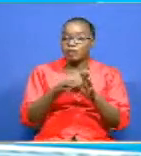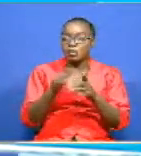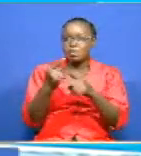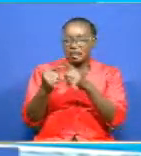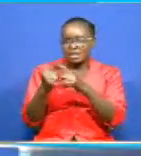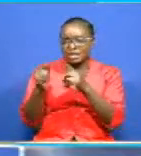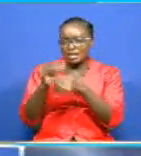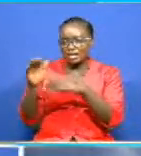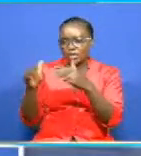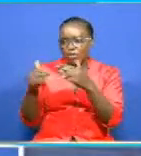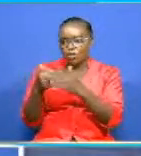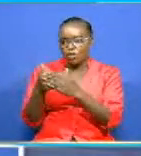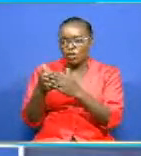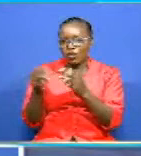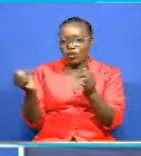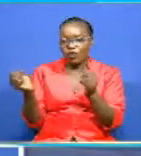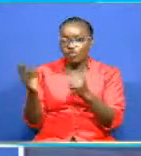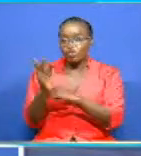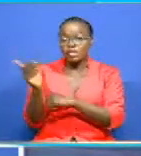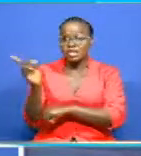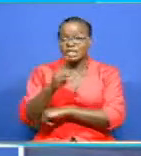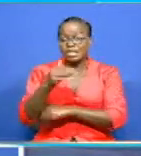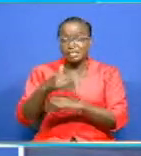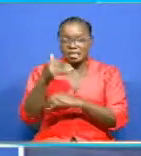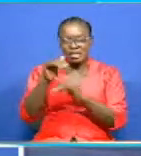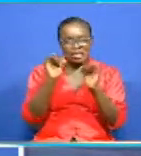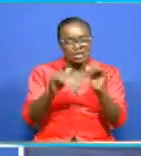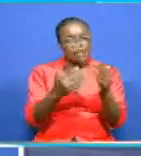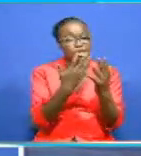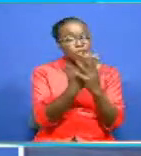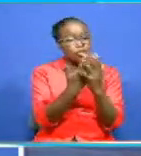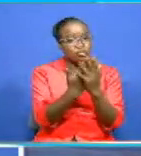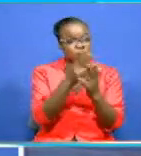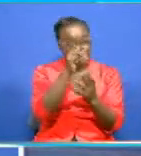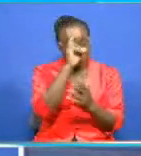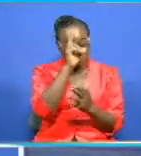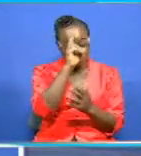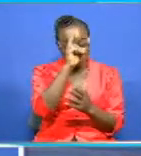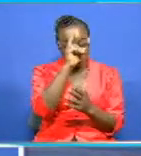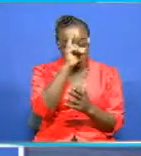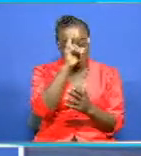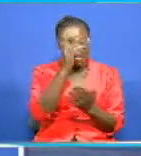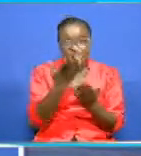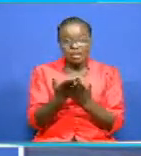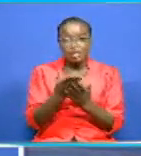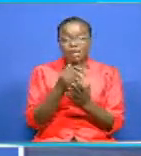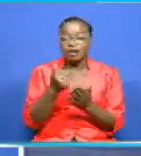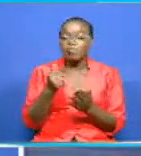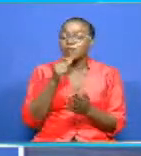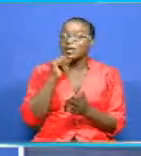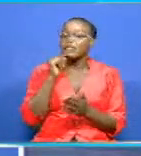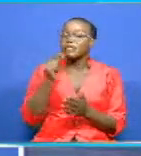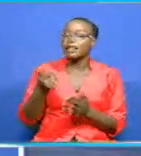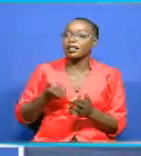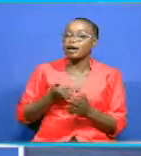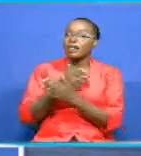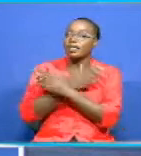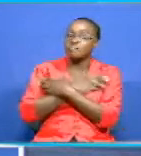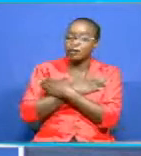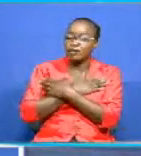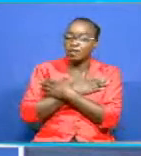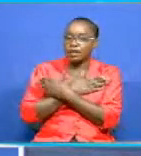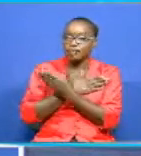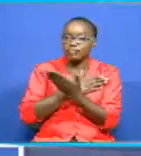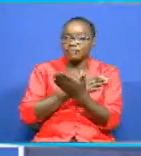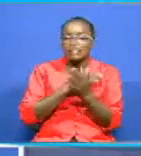in custody as detectives piece together evidence in the alleged gruesome homicide. Njoroge and his girlfriend have been remanded at the Muthaiga